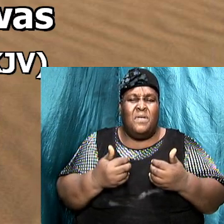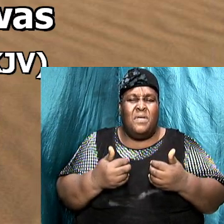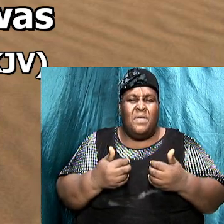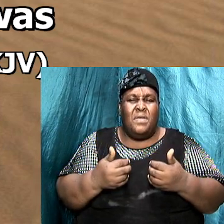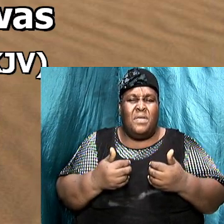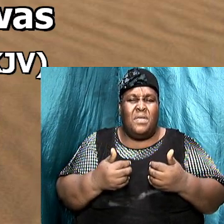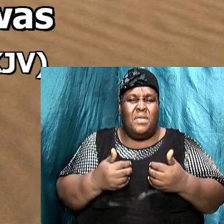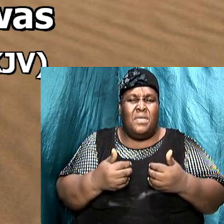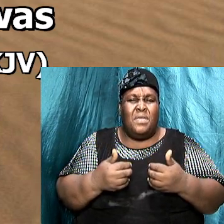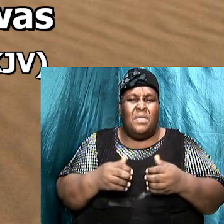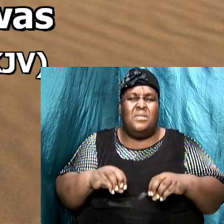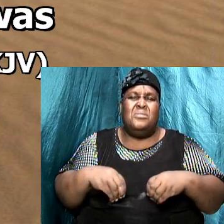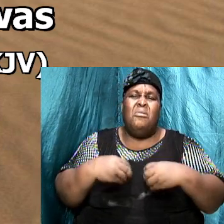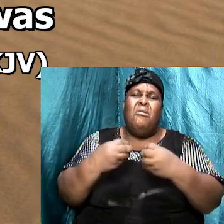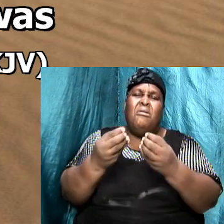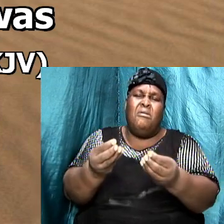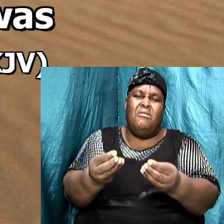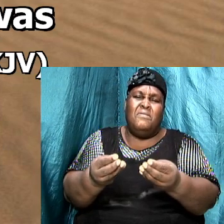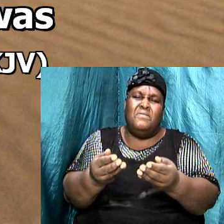he offered up